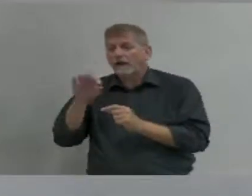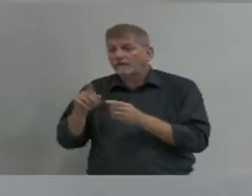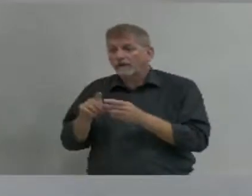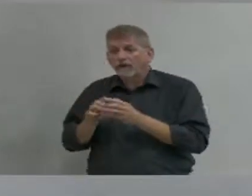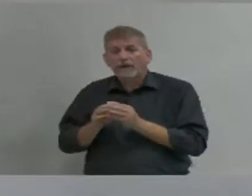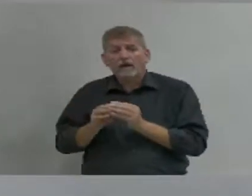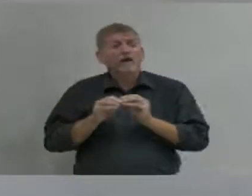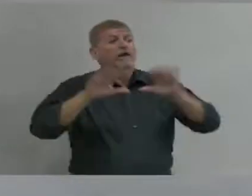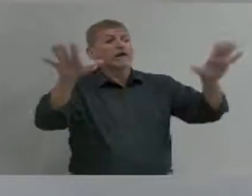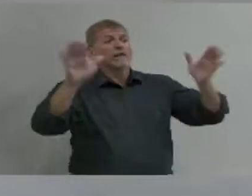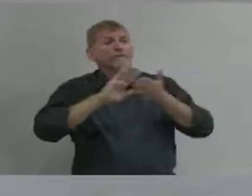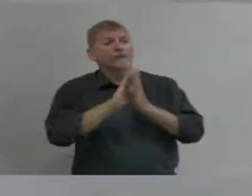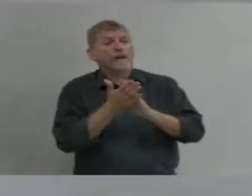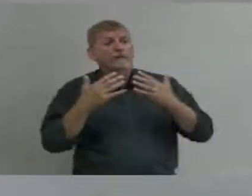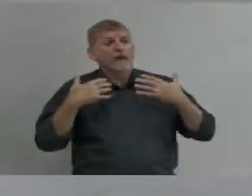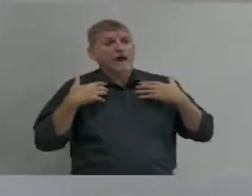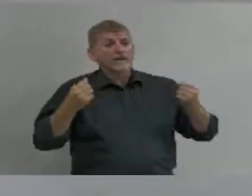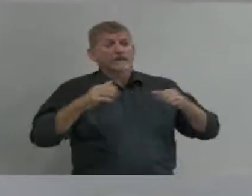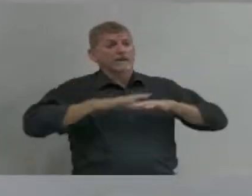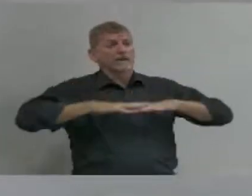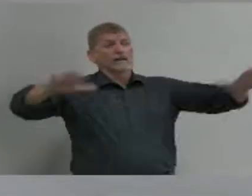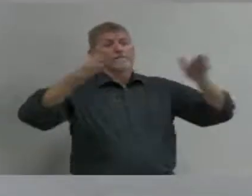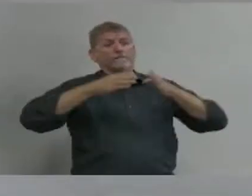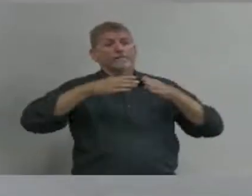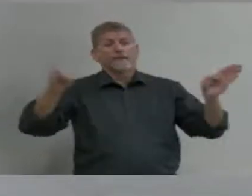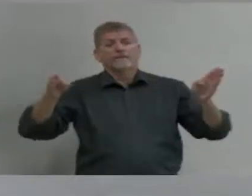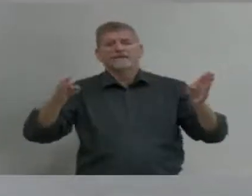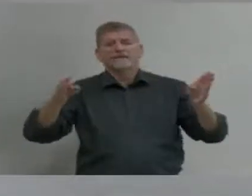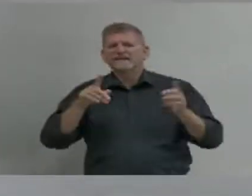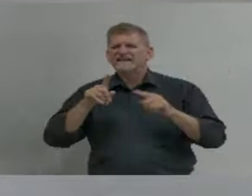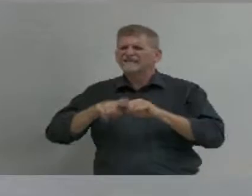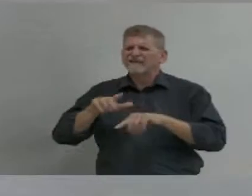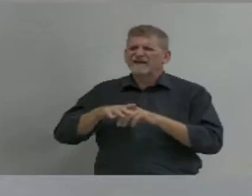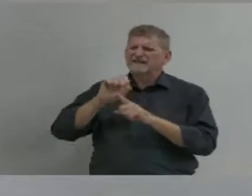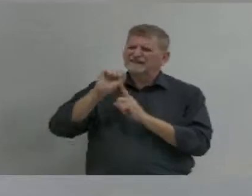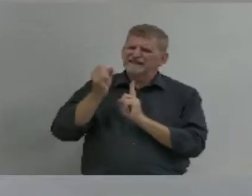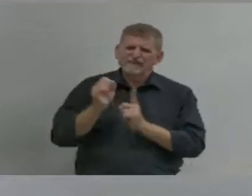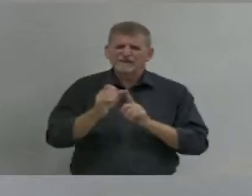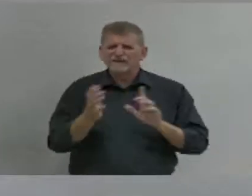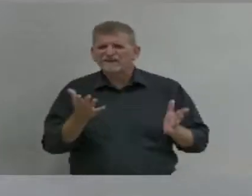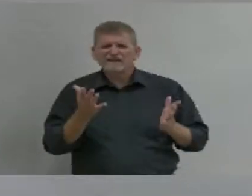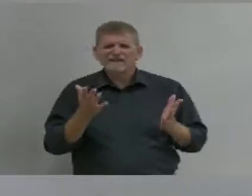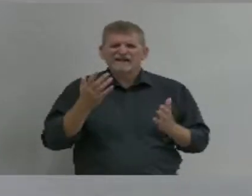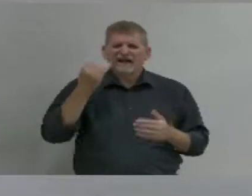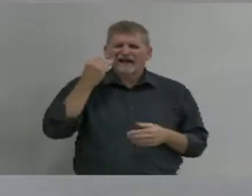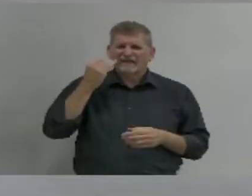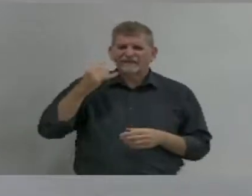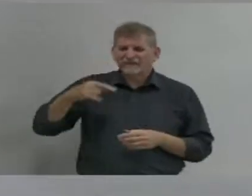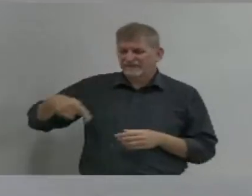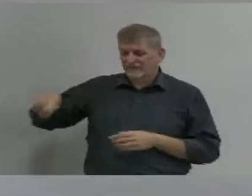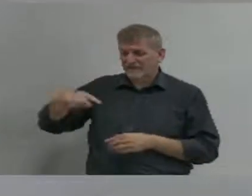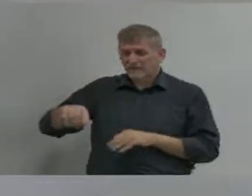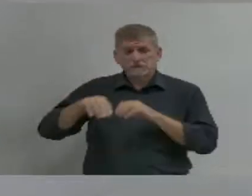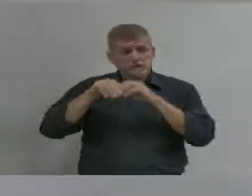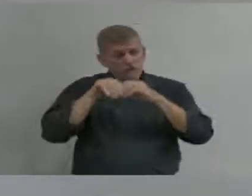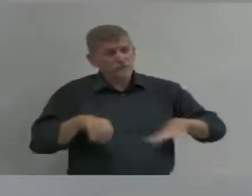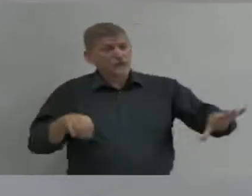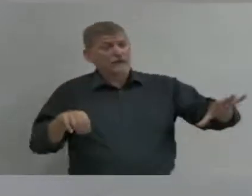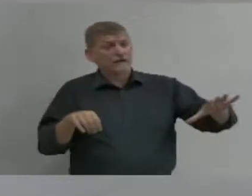on whether it's a situation where it could somehow impact the general public.